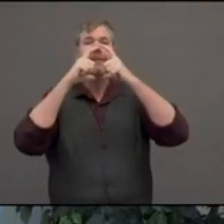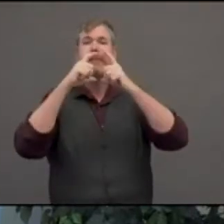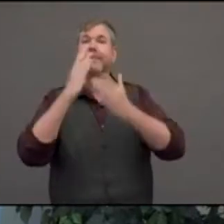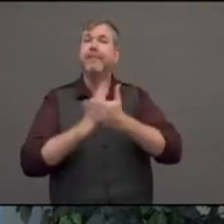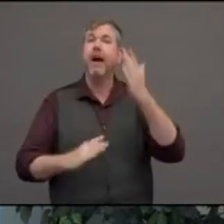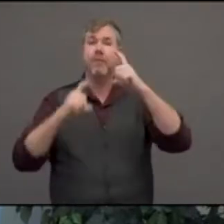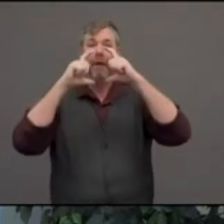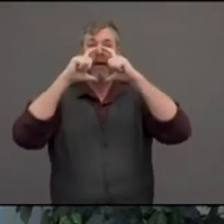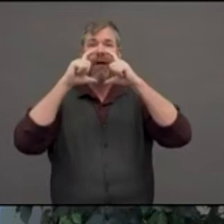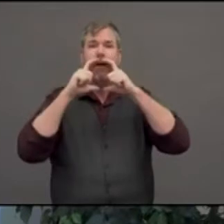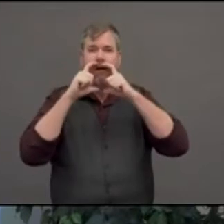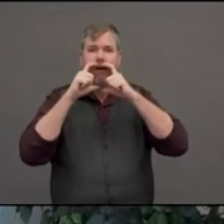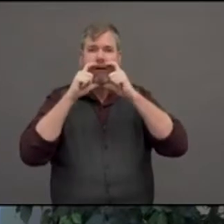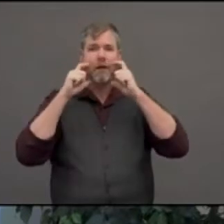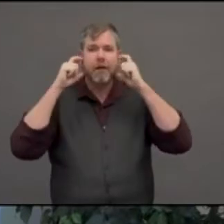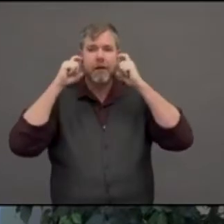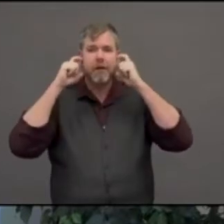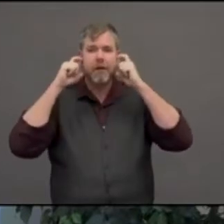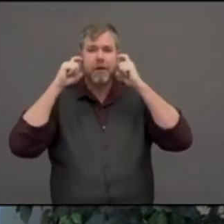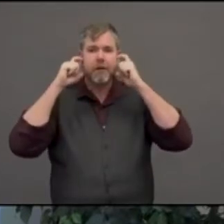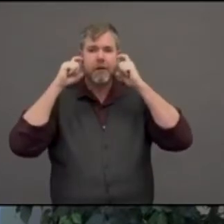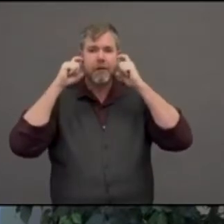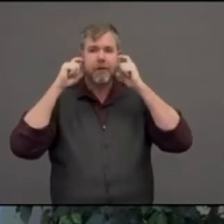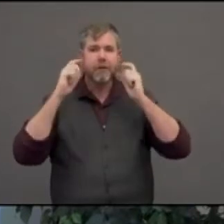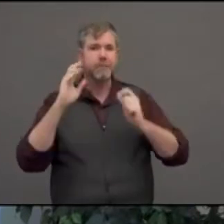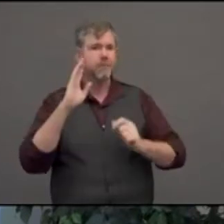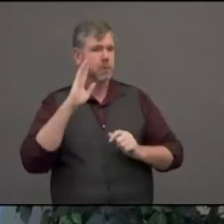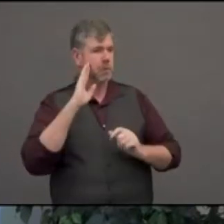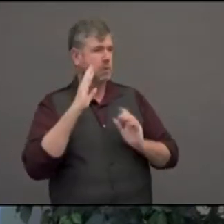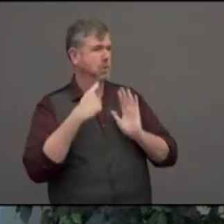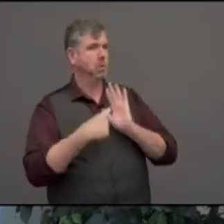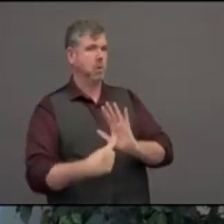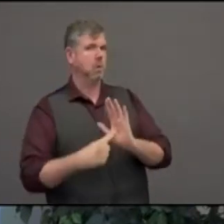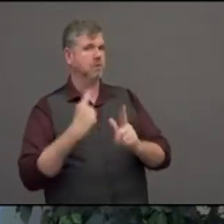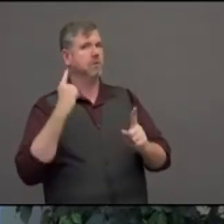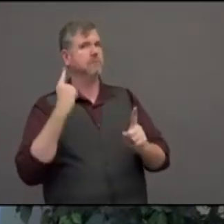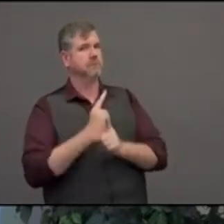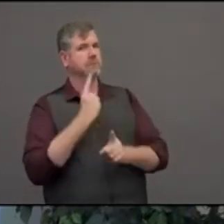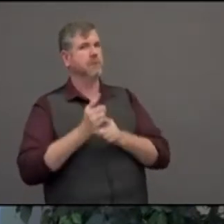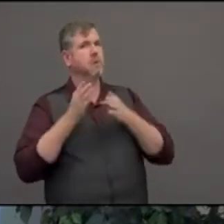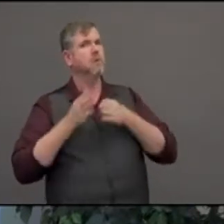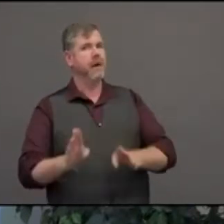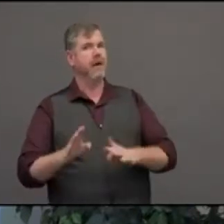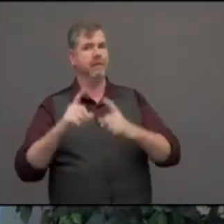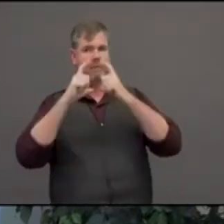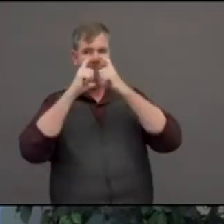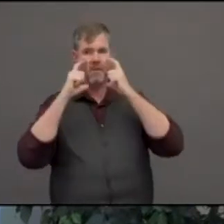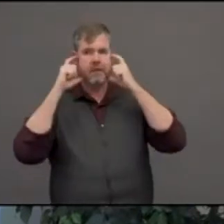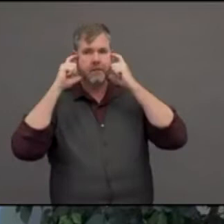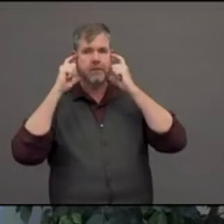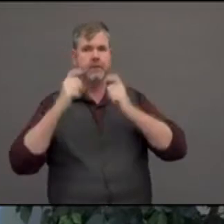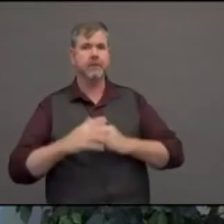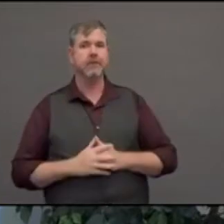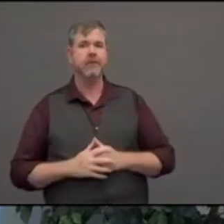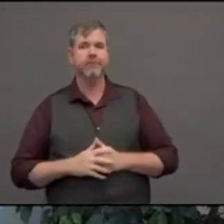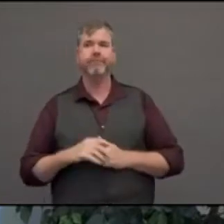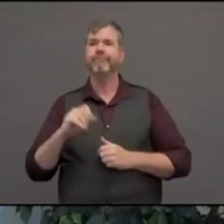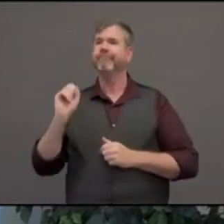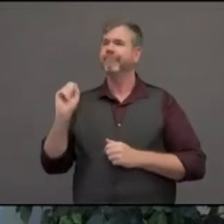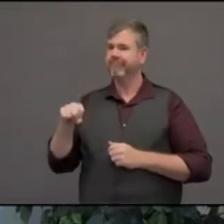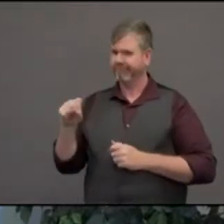and the proper way to wear a mask. It is a little amusing to see all the different ways that people are choosing to wear their face